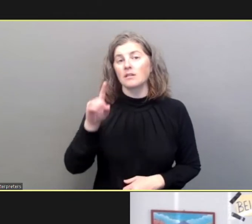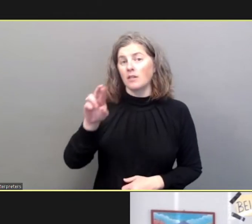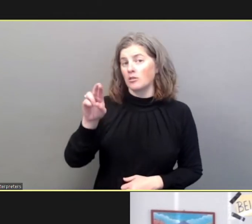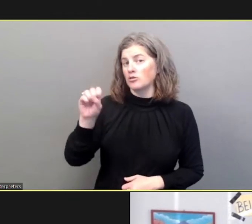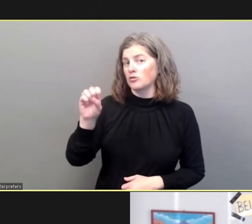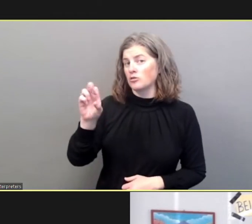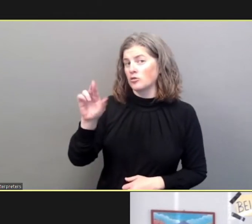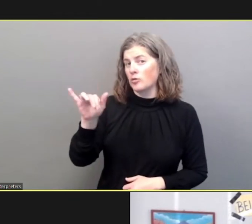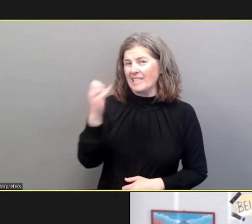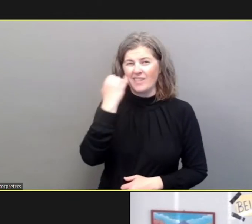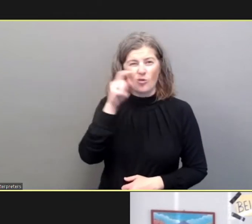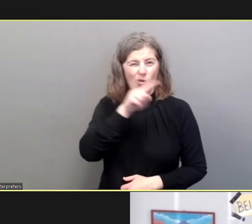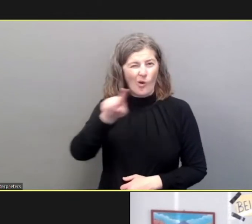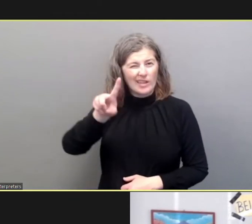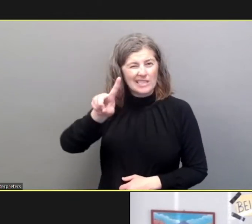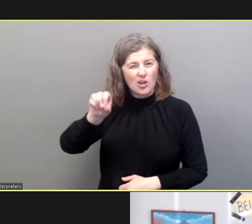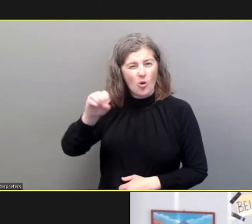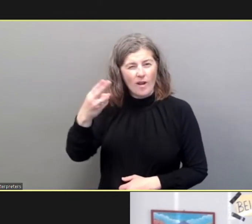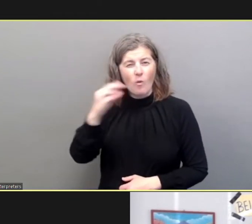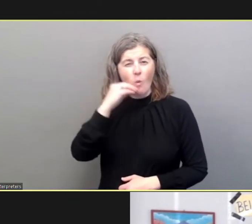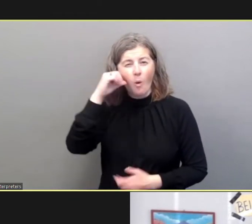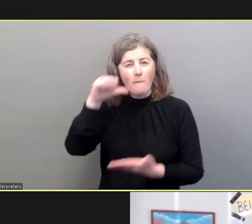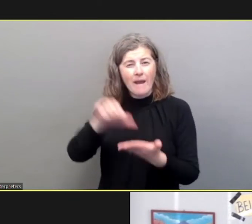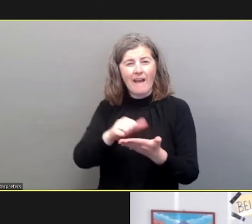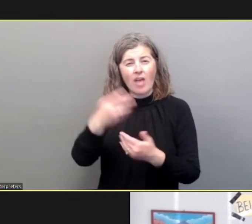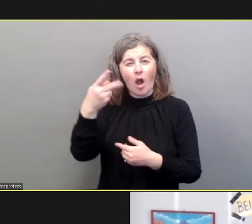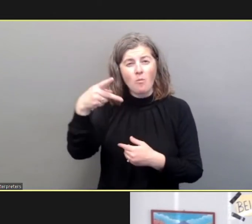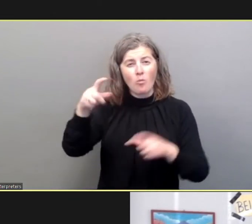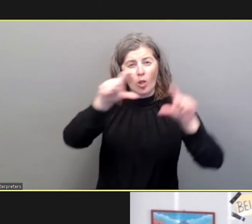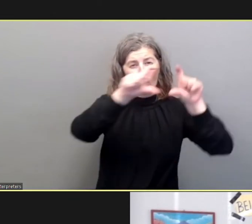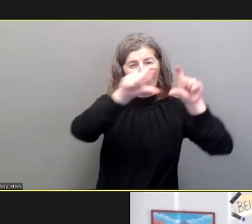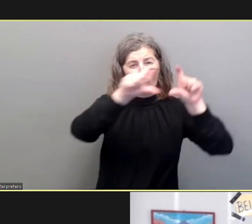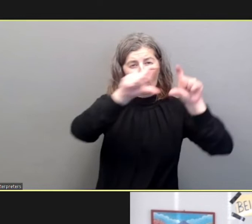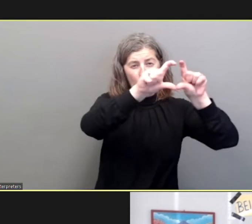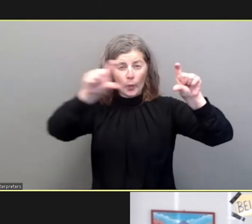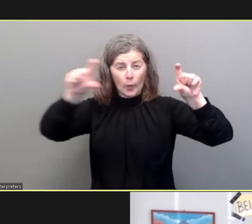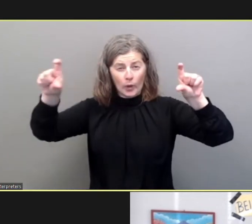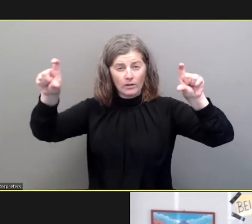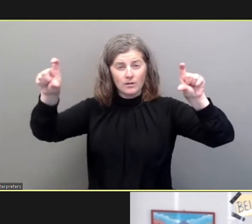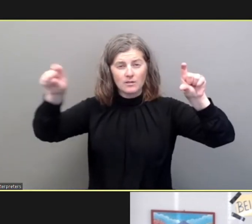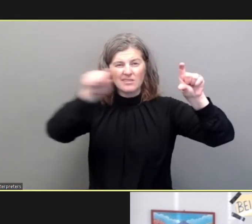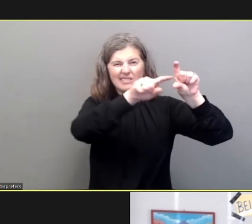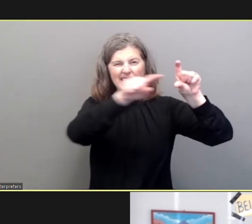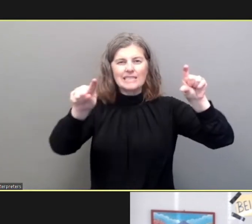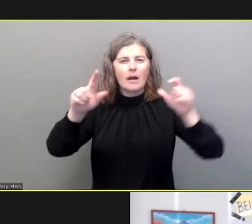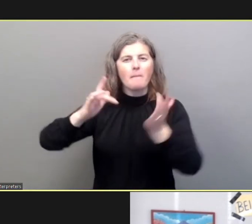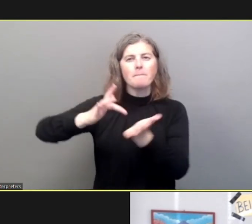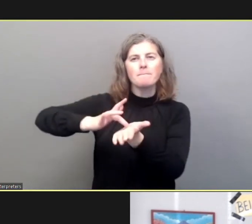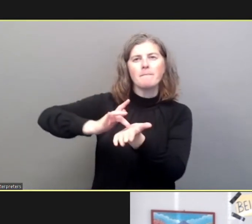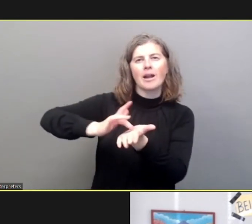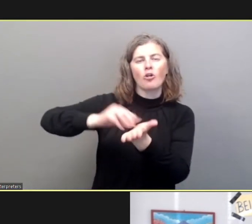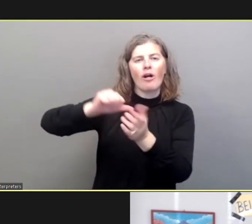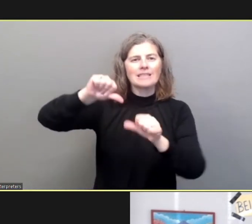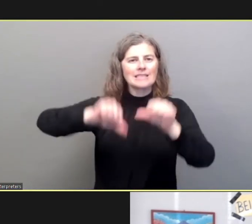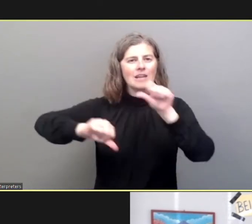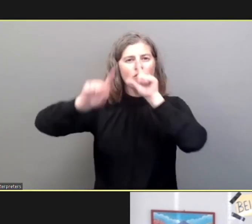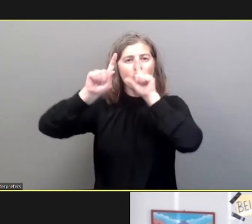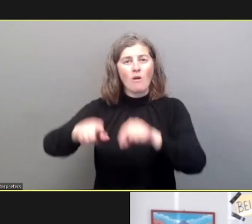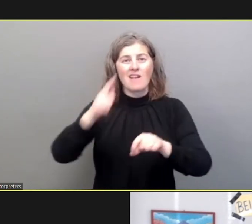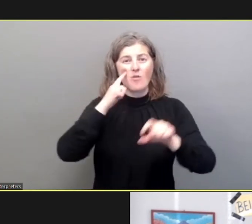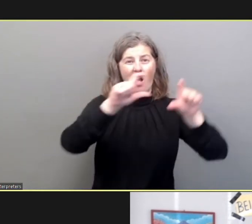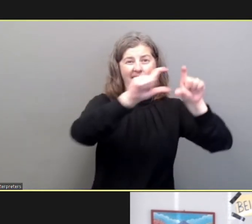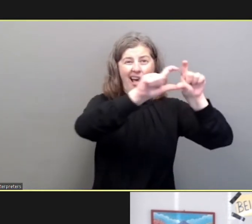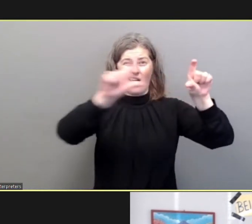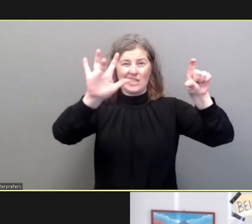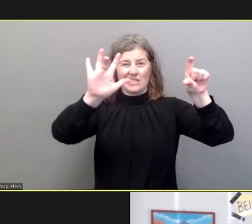DOH homepage, there's that purple strip across the top. It says medical and scientific reports, hover there.